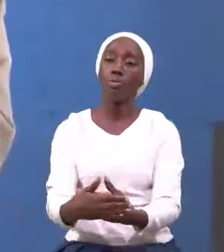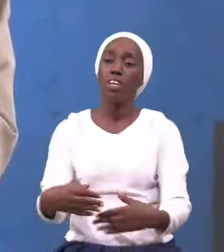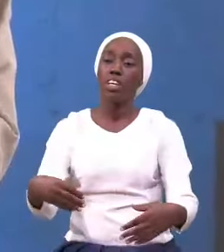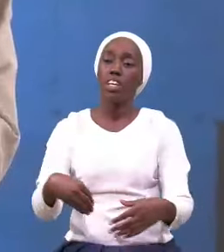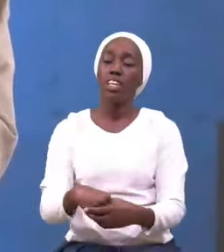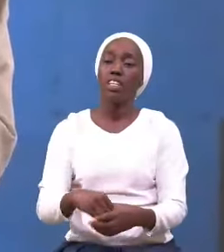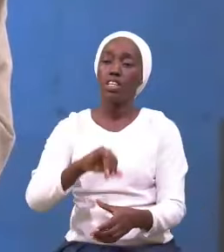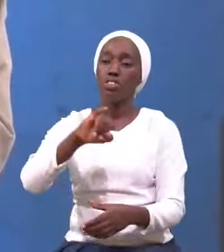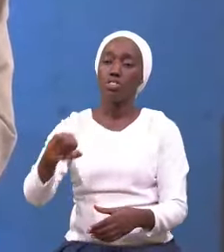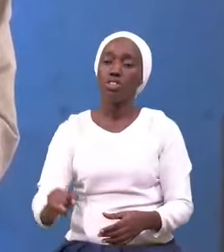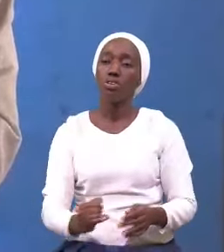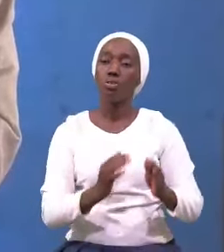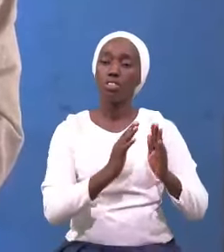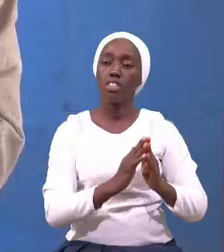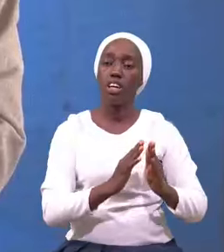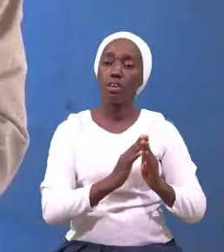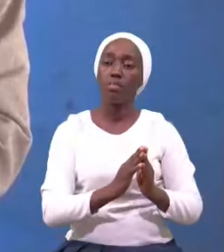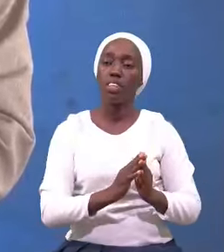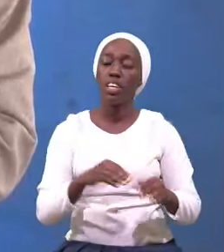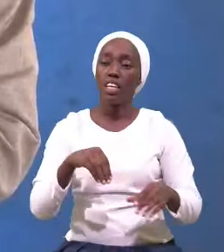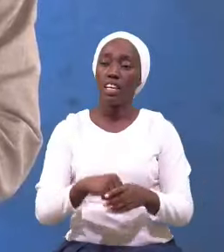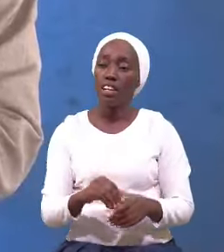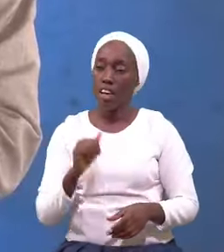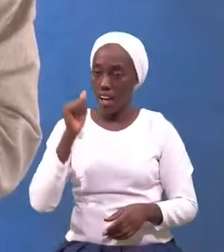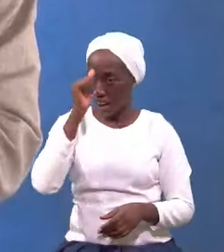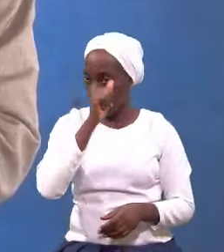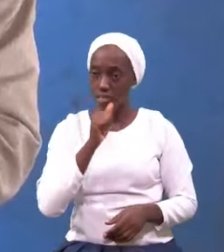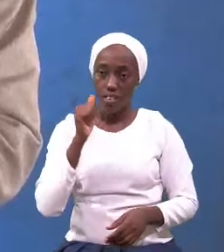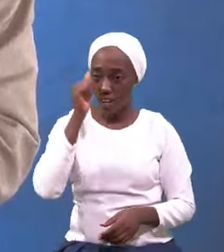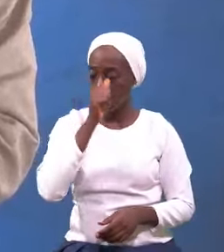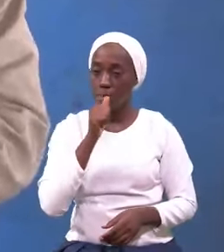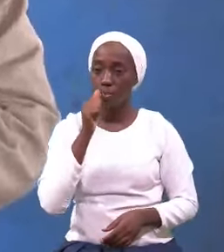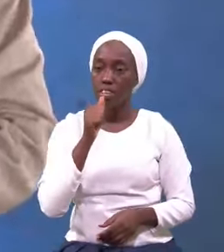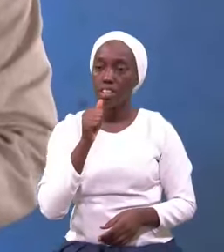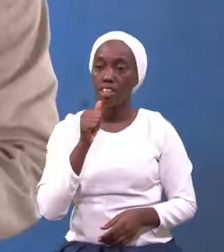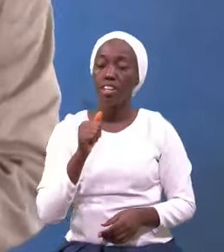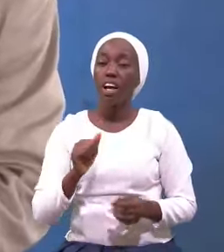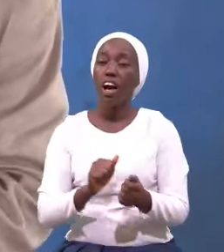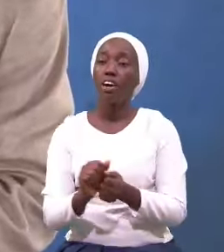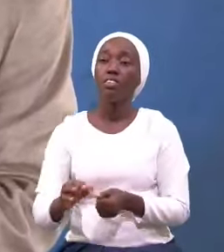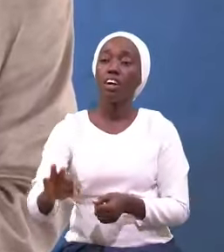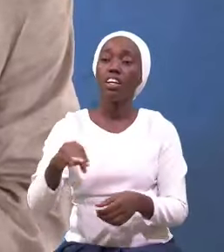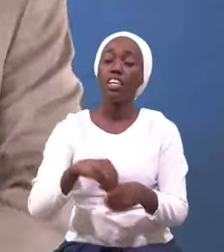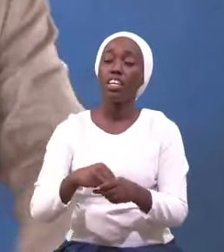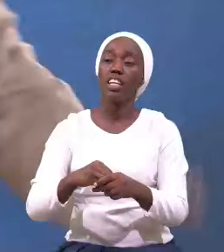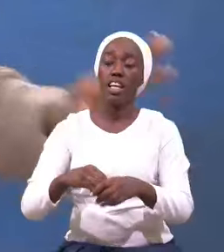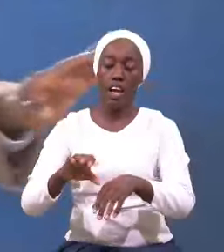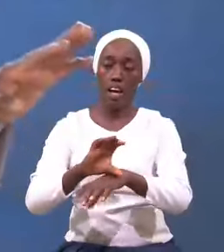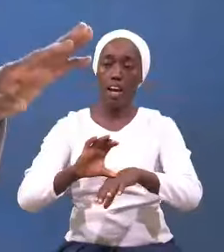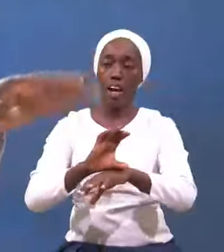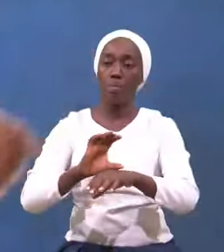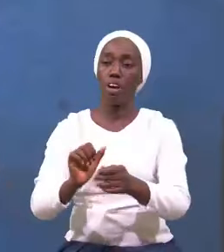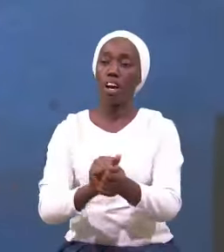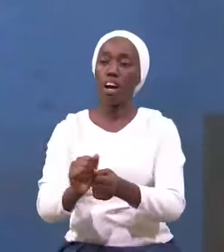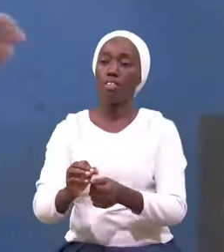Afar off in Africa. Afar off in Cameroon. Afar